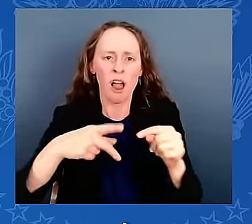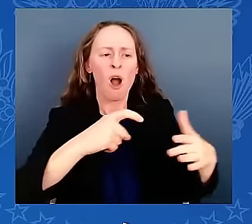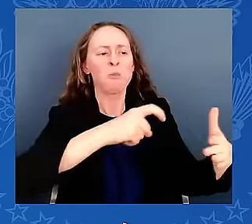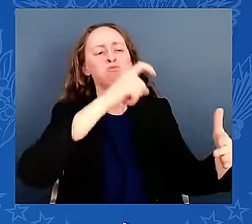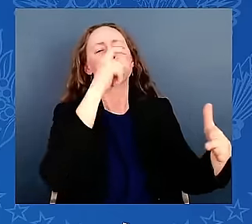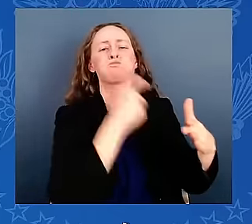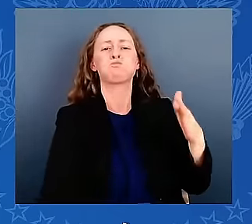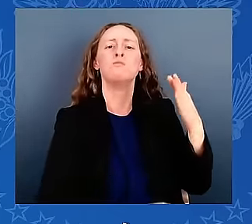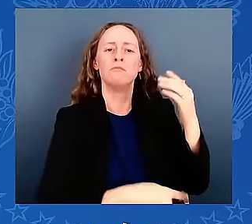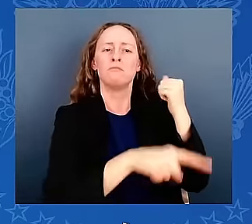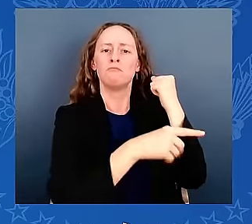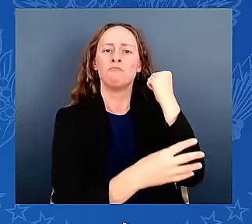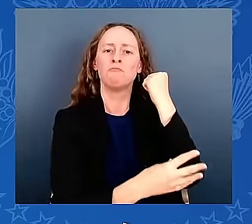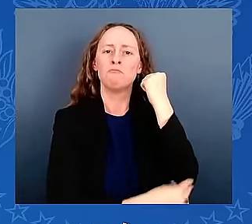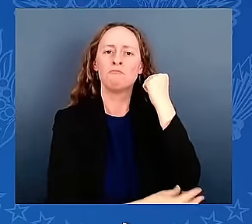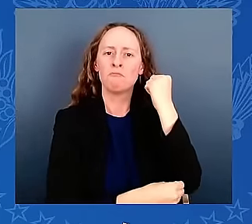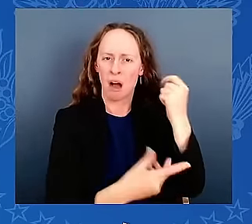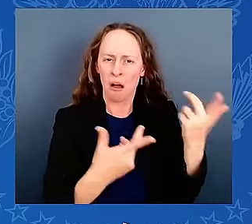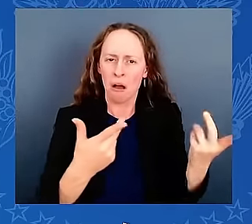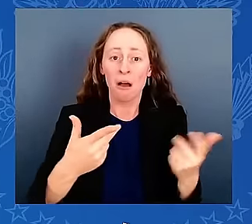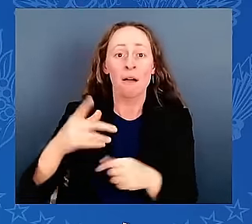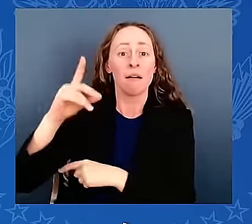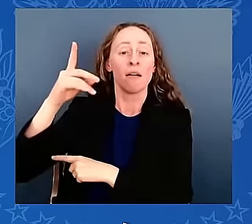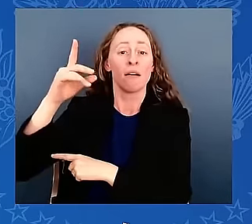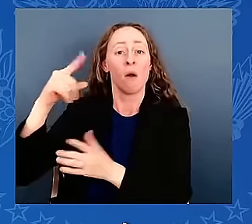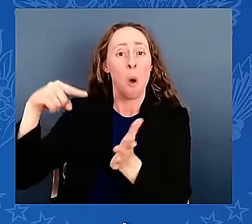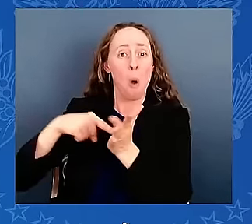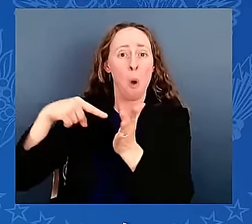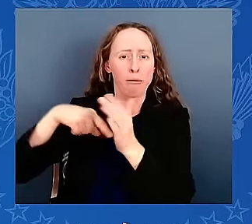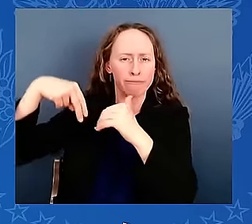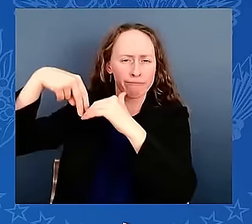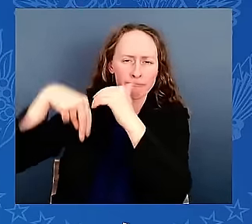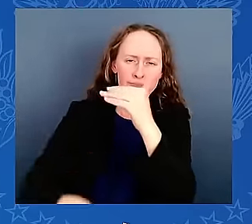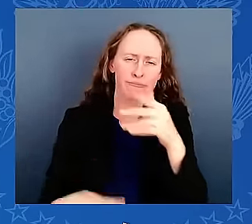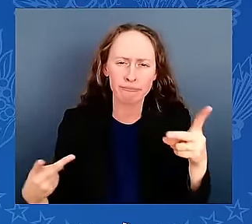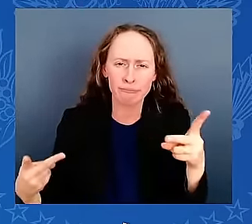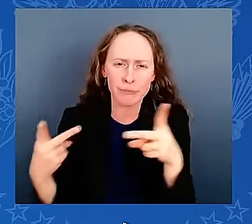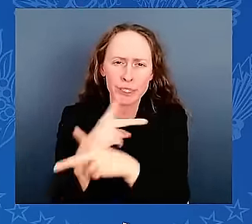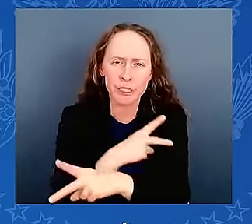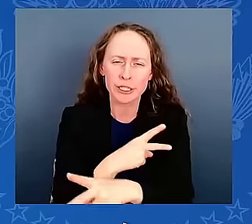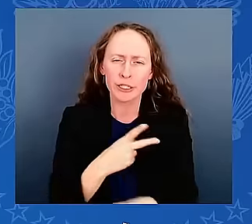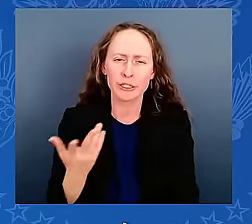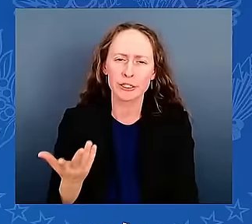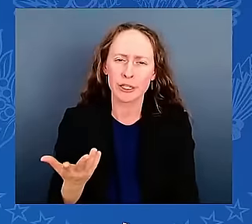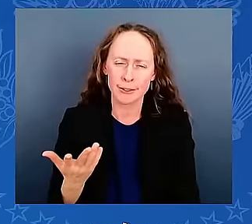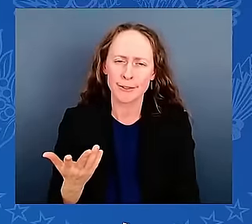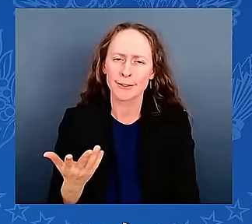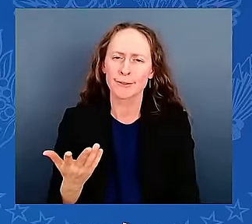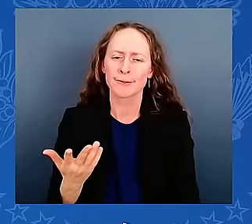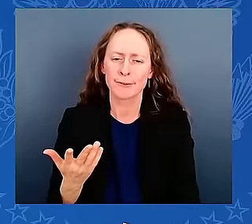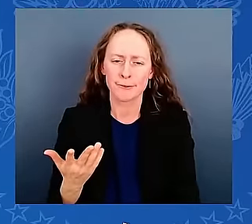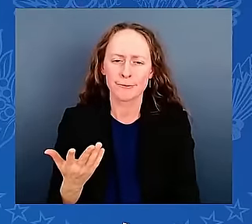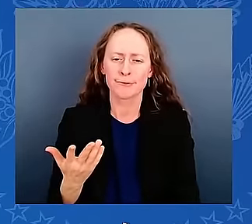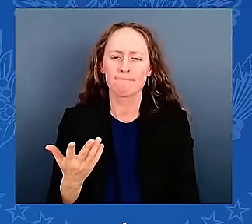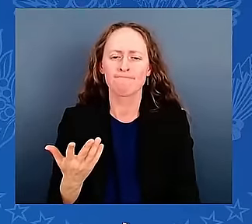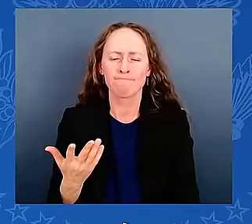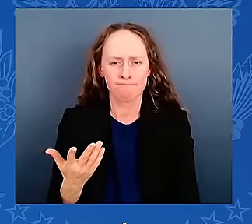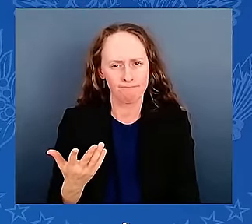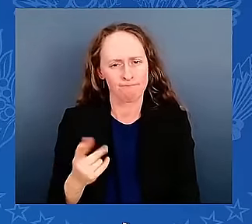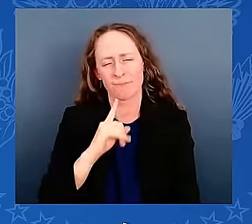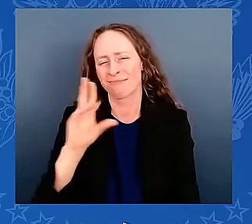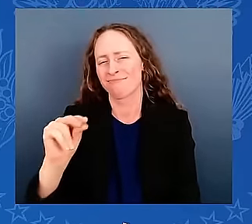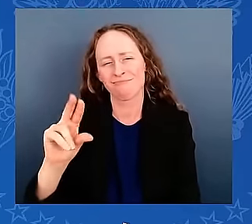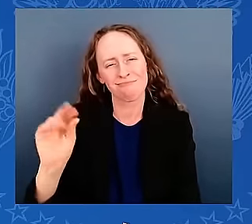than any one president has in one term. He left no room for us to do what we should be doing. Invest in things that affect people's